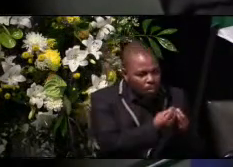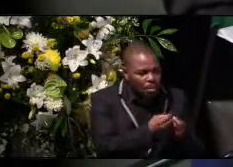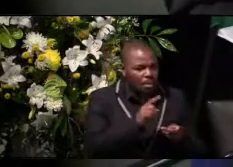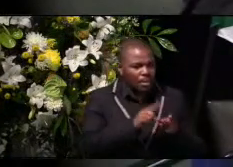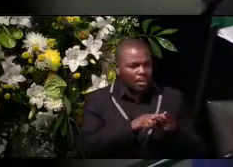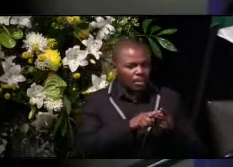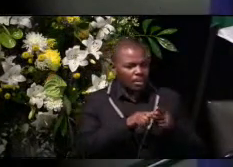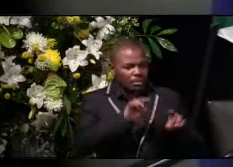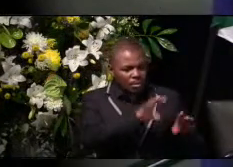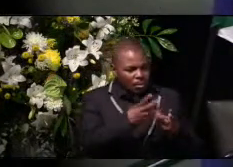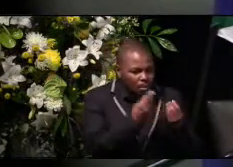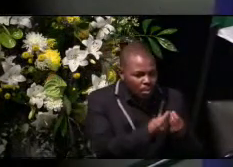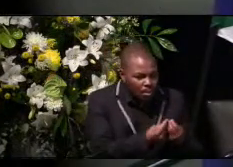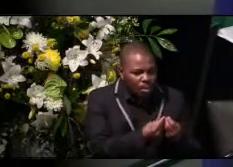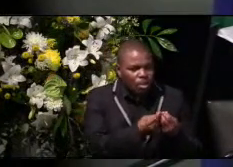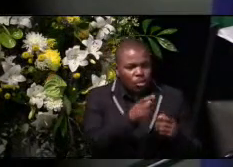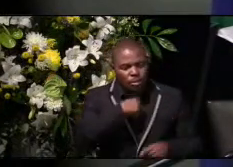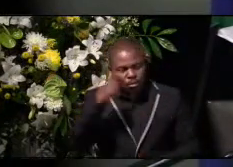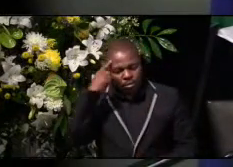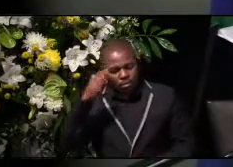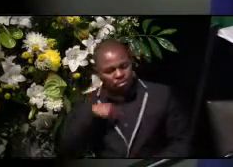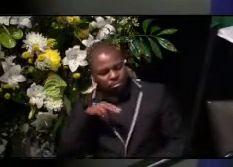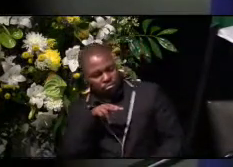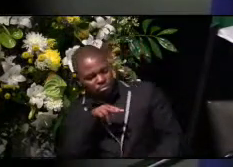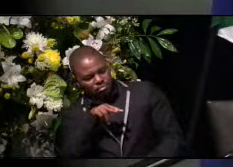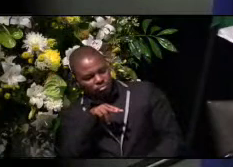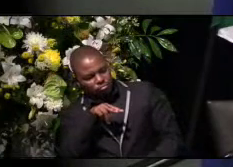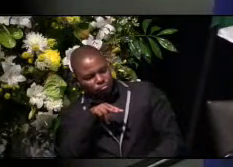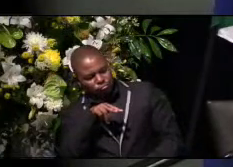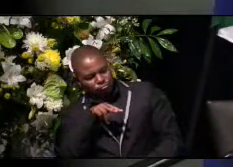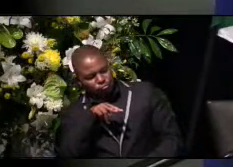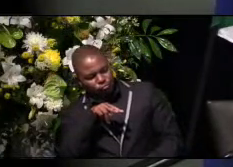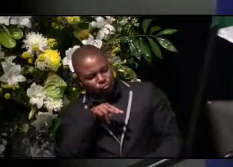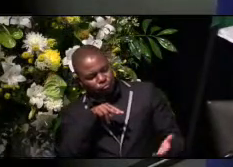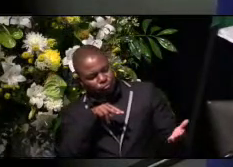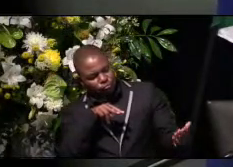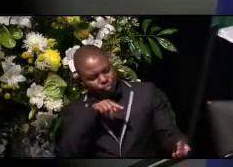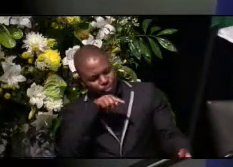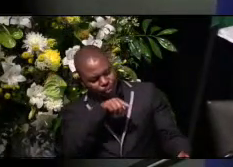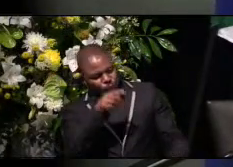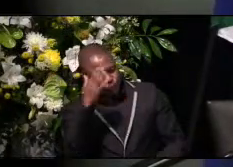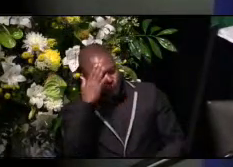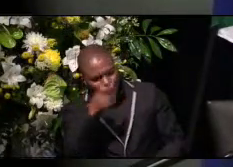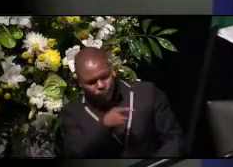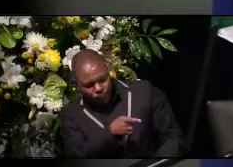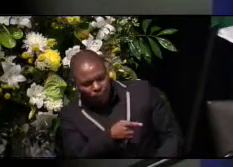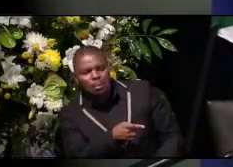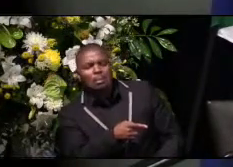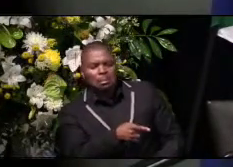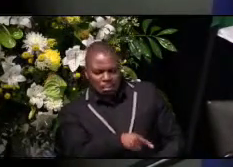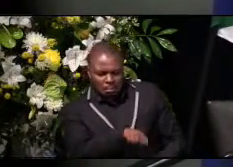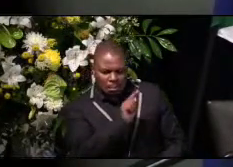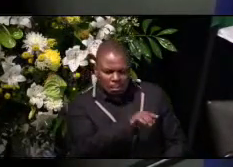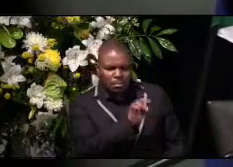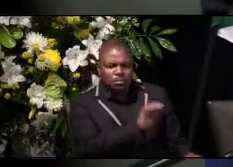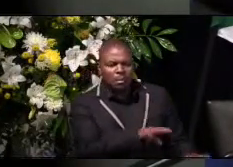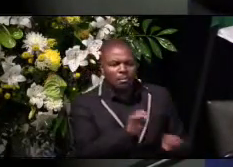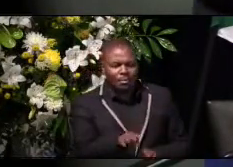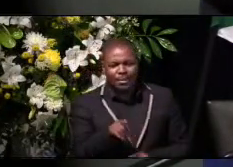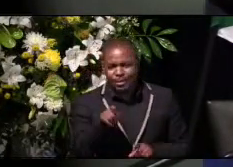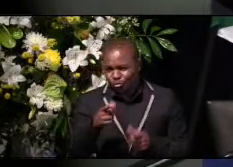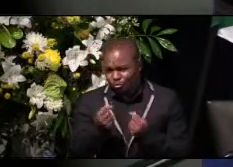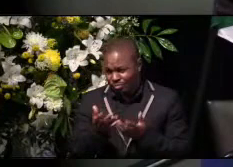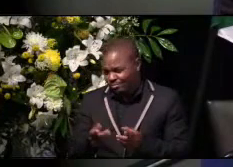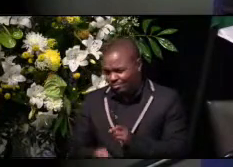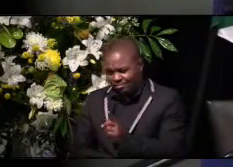suffer with them and no you can't look at them from the from the top and look down and said yeah but you know it seems to me they are suffering no no you can't